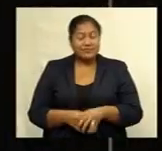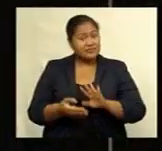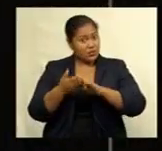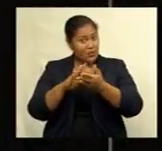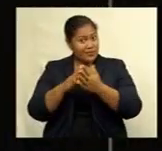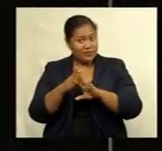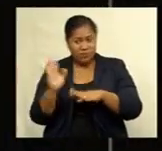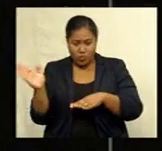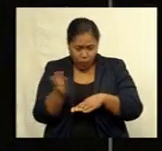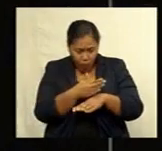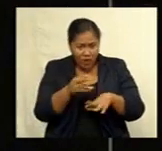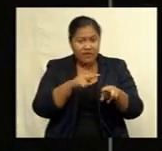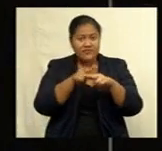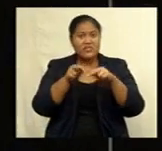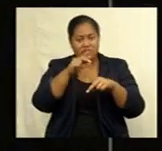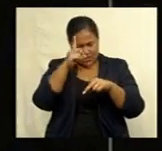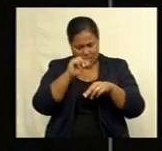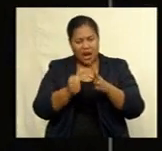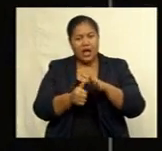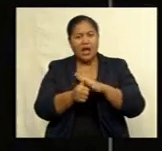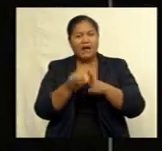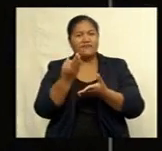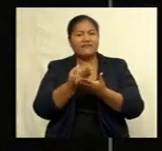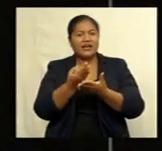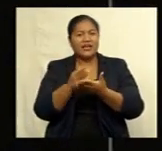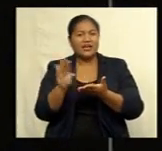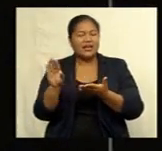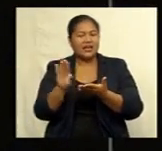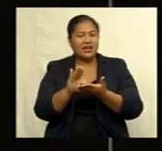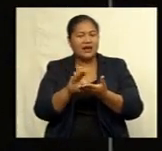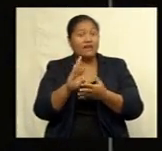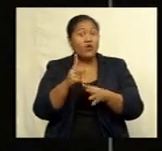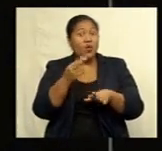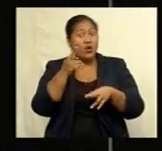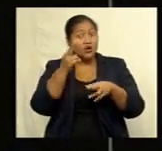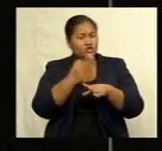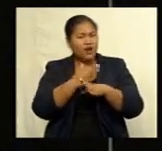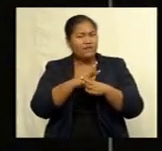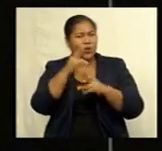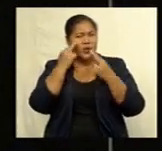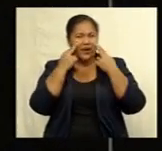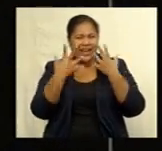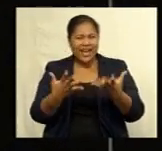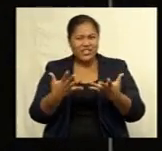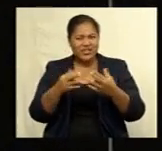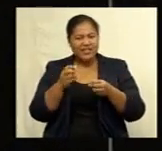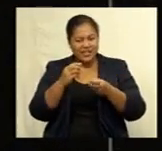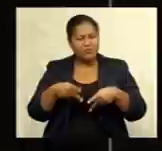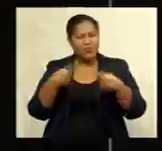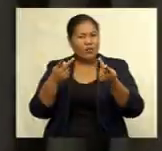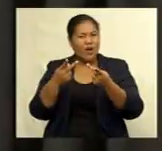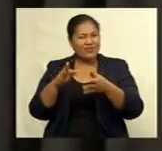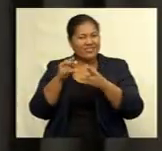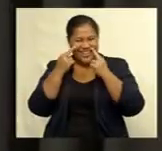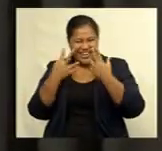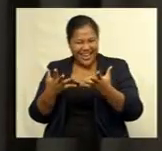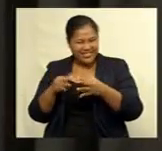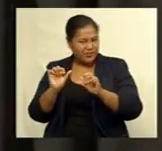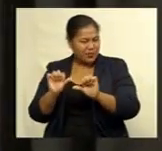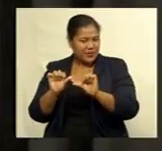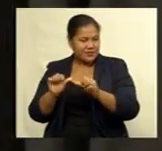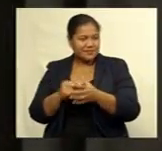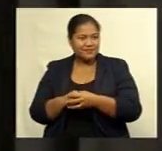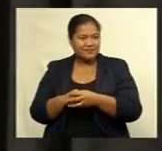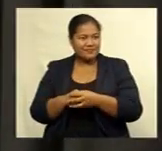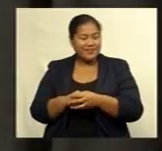Communities across Fiji can now access funding under the Job for Nature program, which promotes biodiversity. Permanent Secretary for Environment